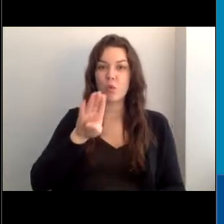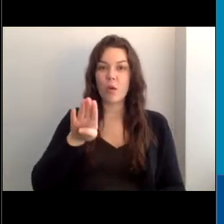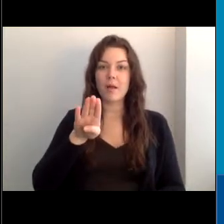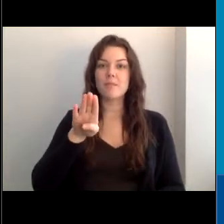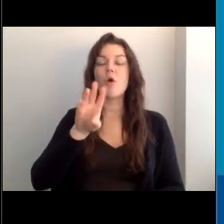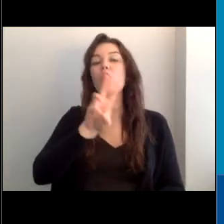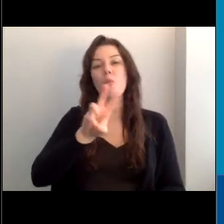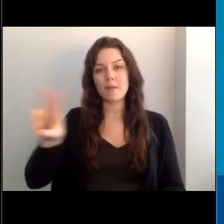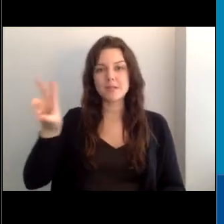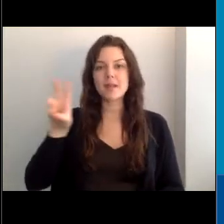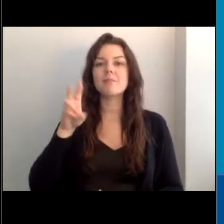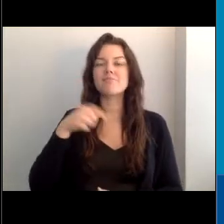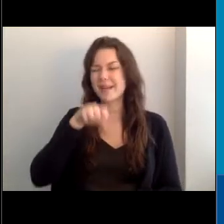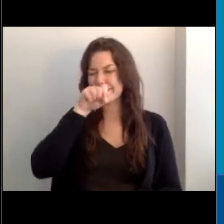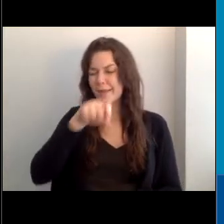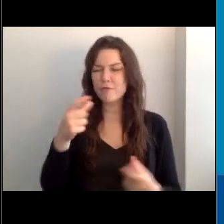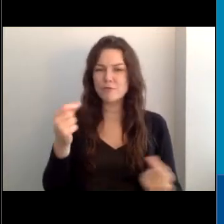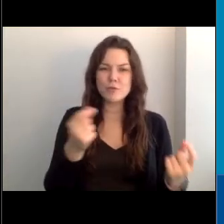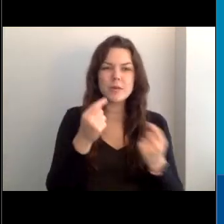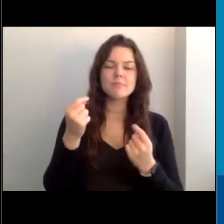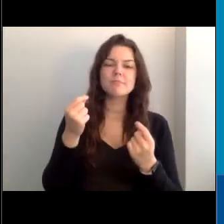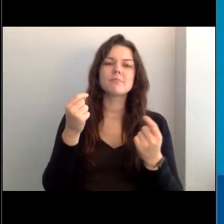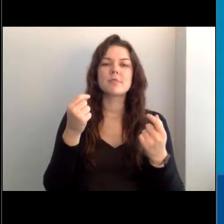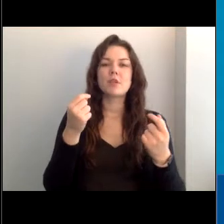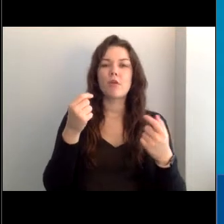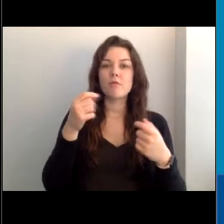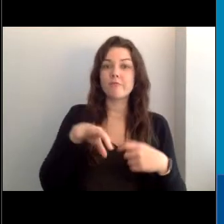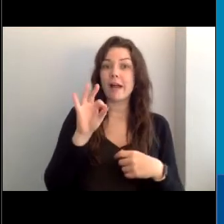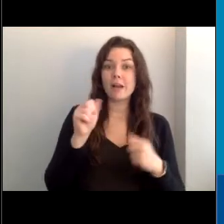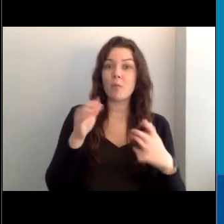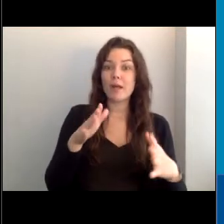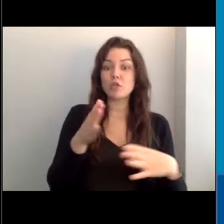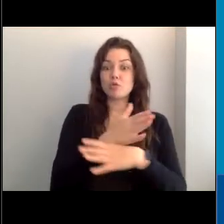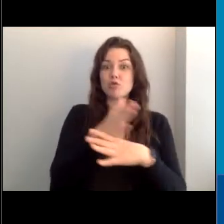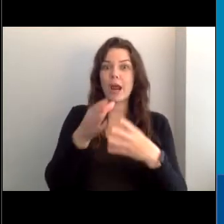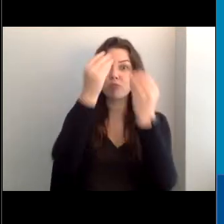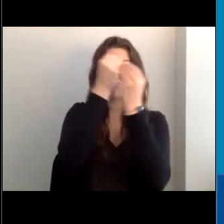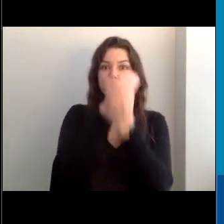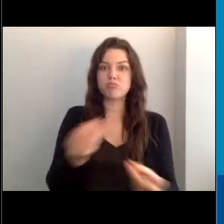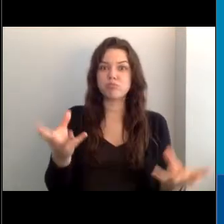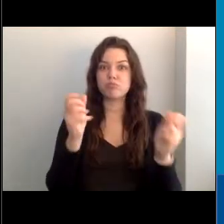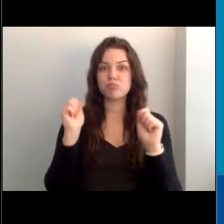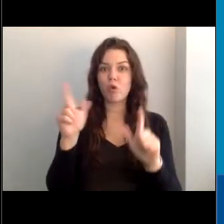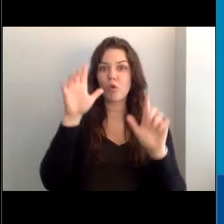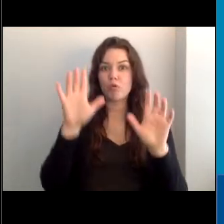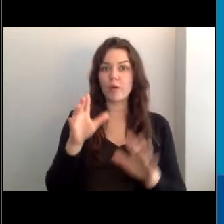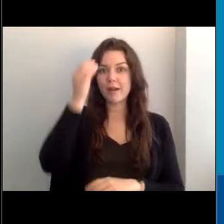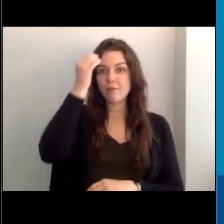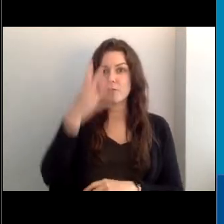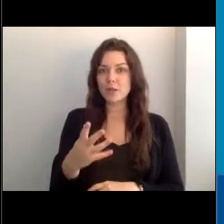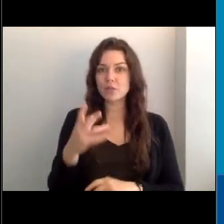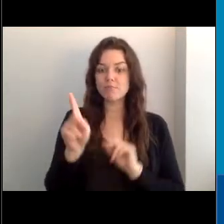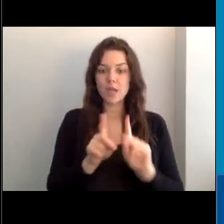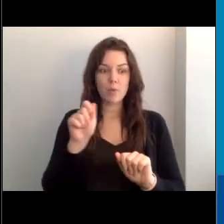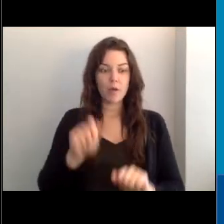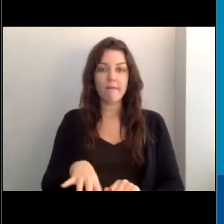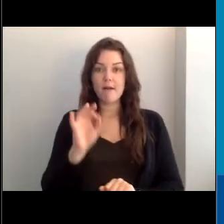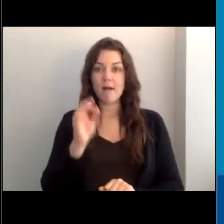for the Flower Garden Banks, and I love trying to find ways to share all this great information in places that people can find it anytime they want, even if they're